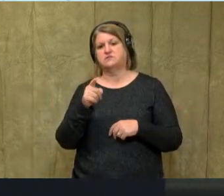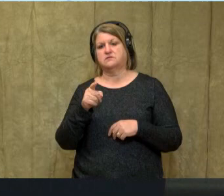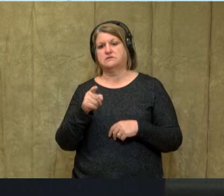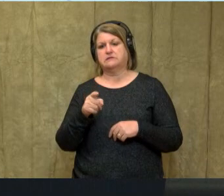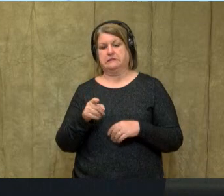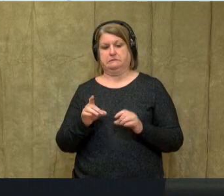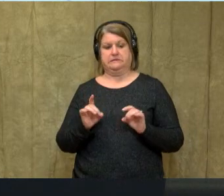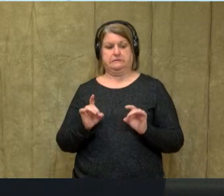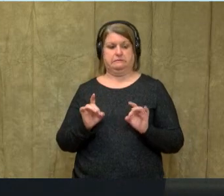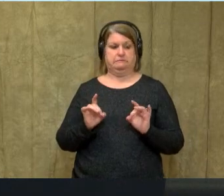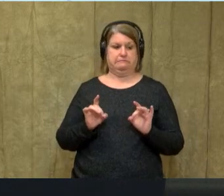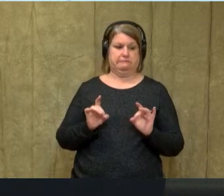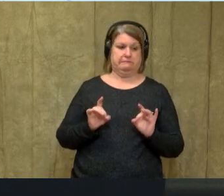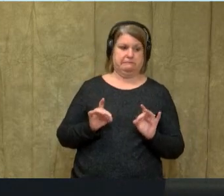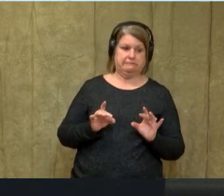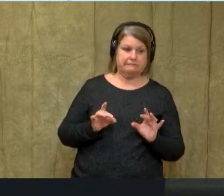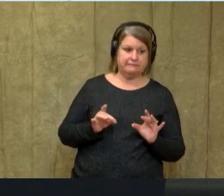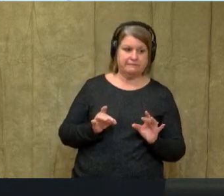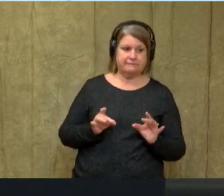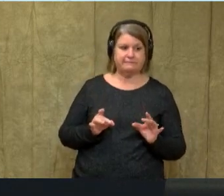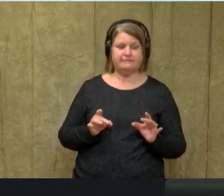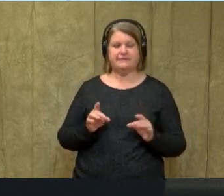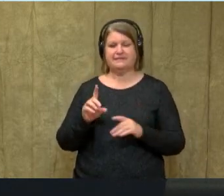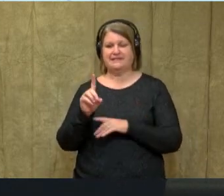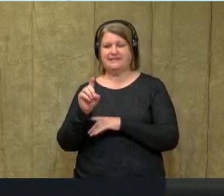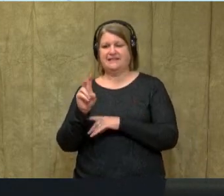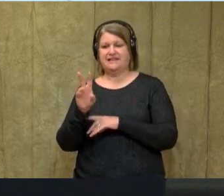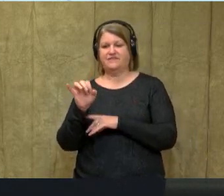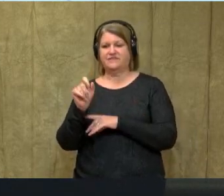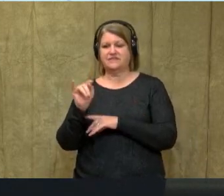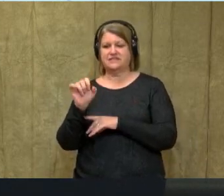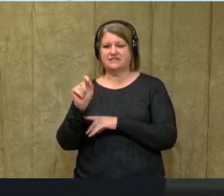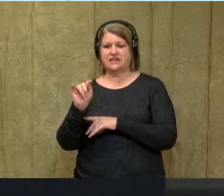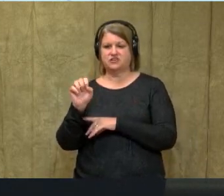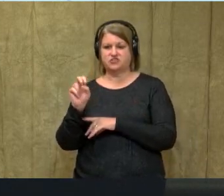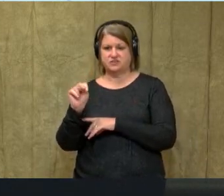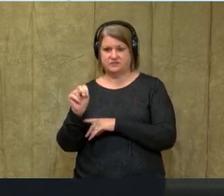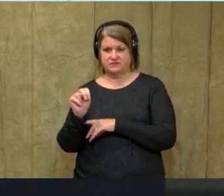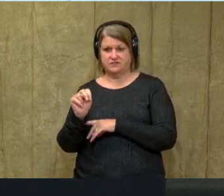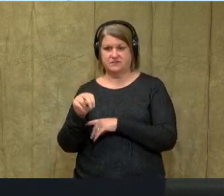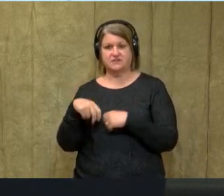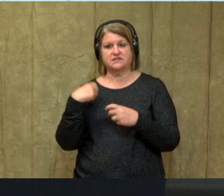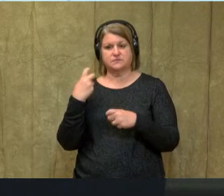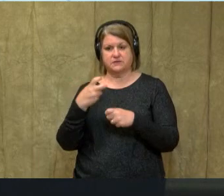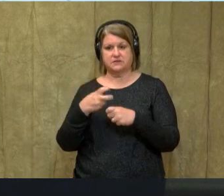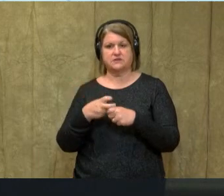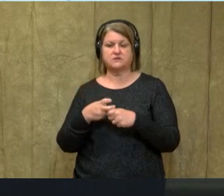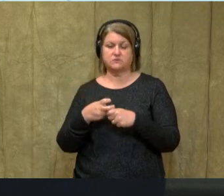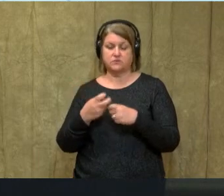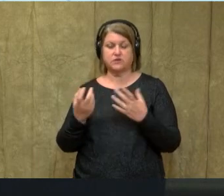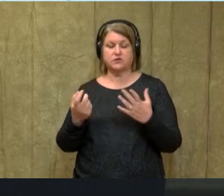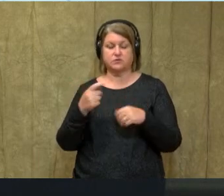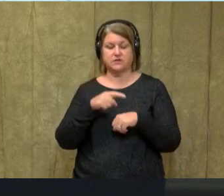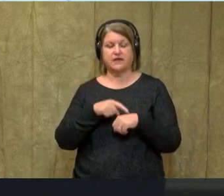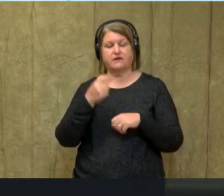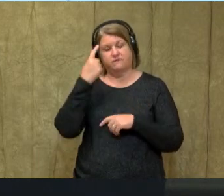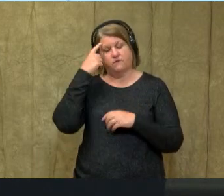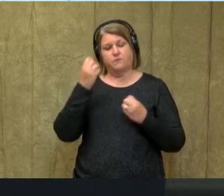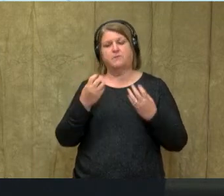devastation, and I don't want to minimize that. It was a very critical time, has been for many, many